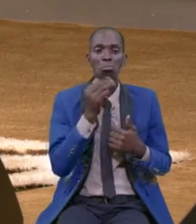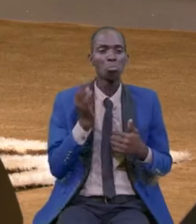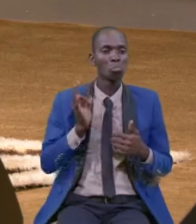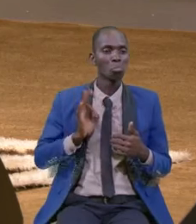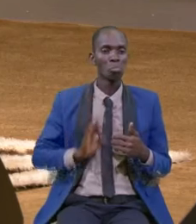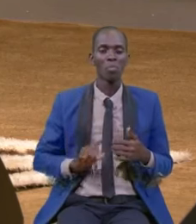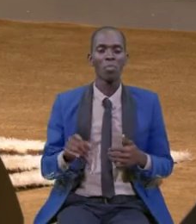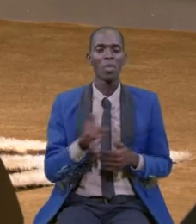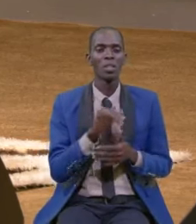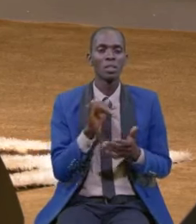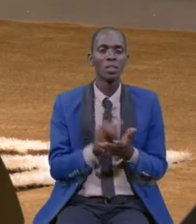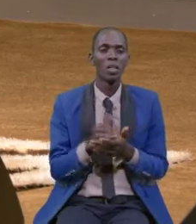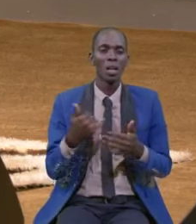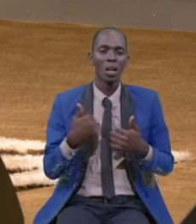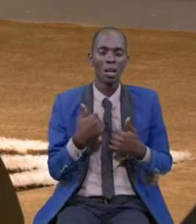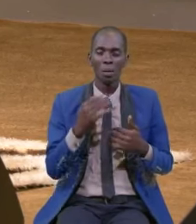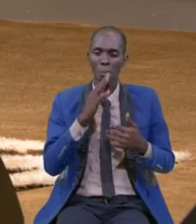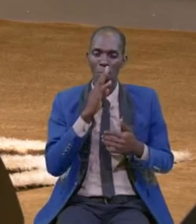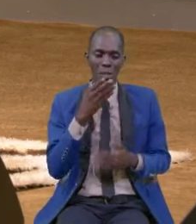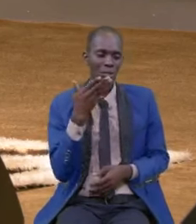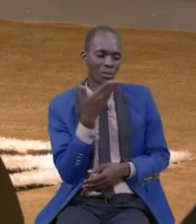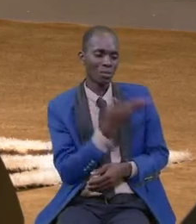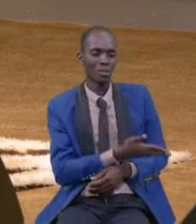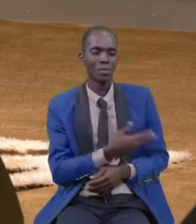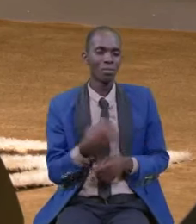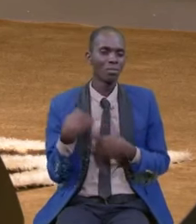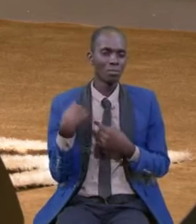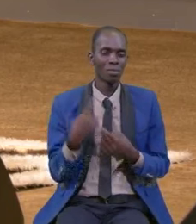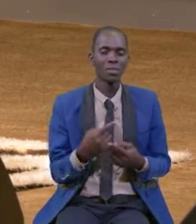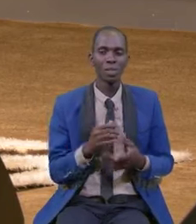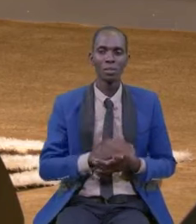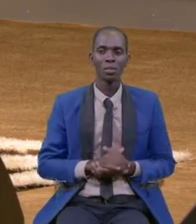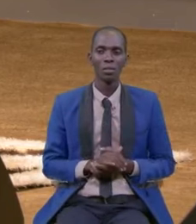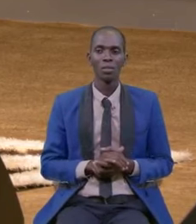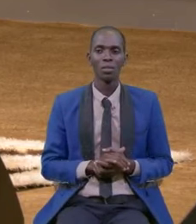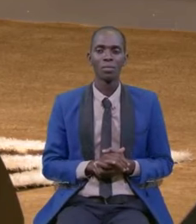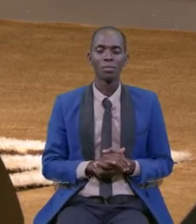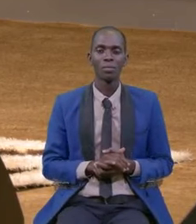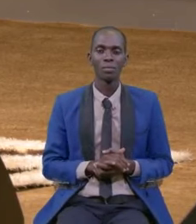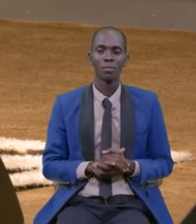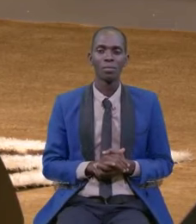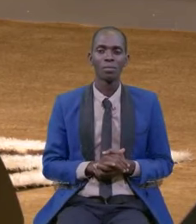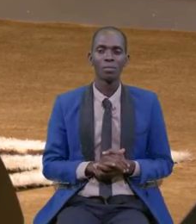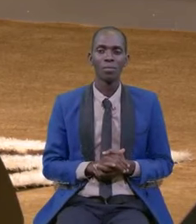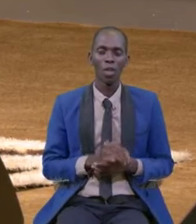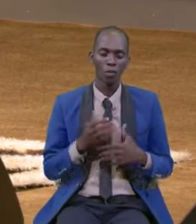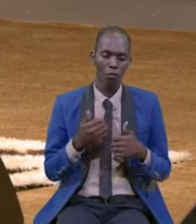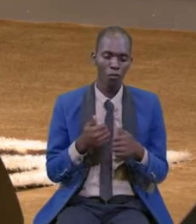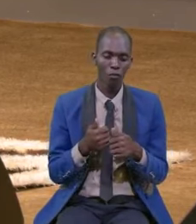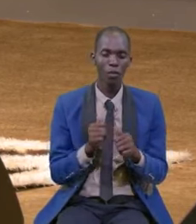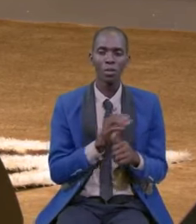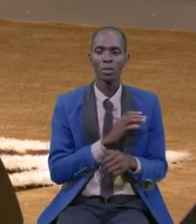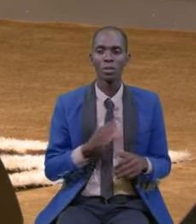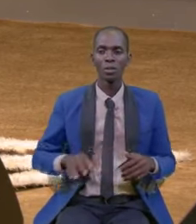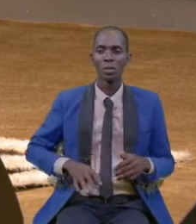them that have been occupied bearing follow Christ